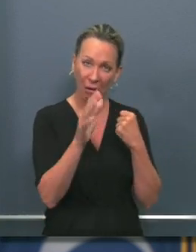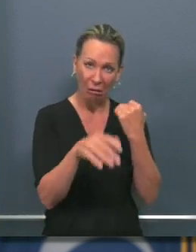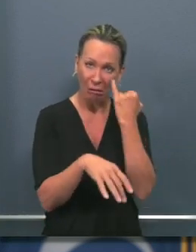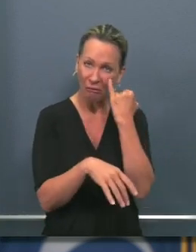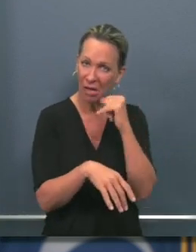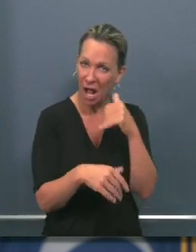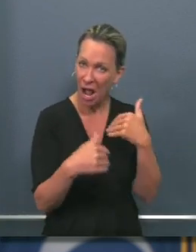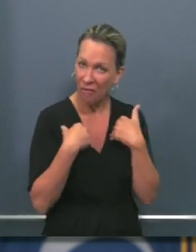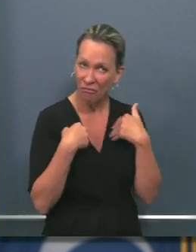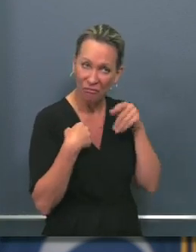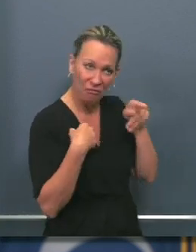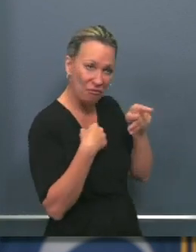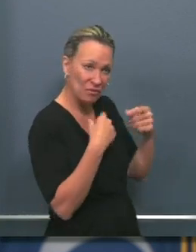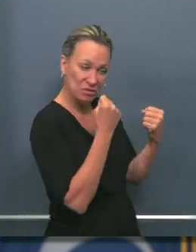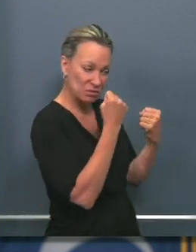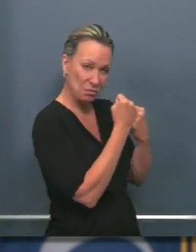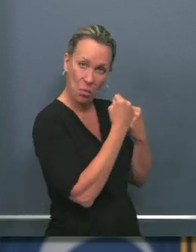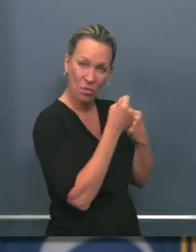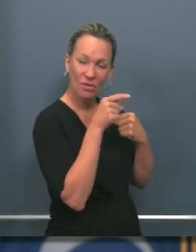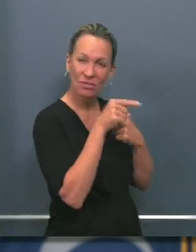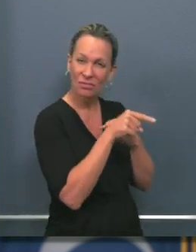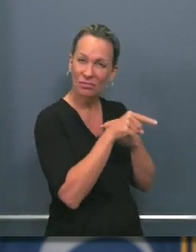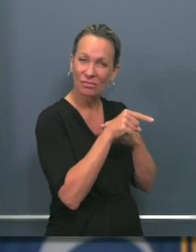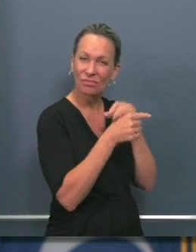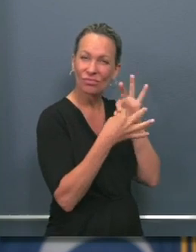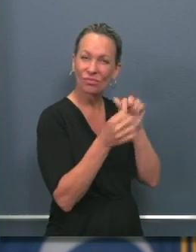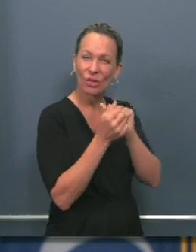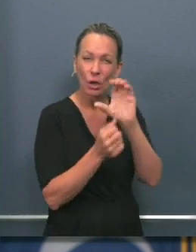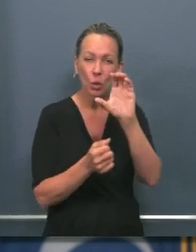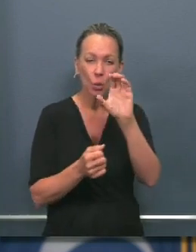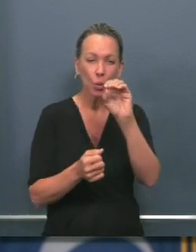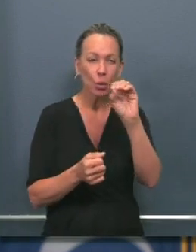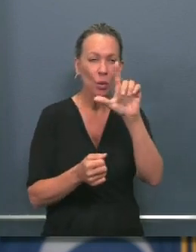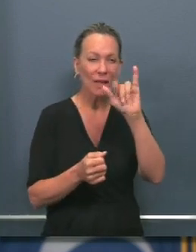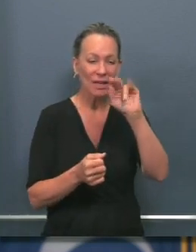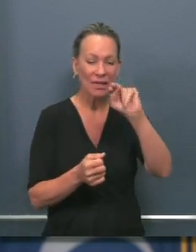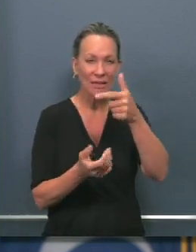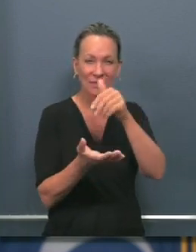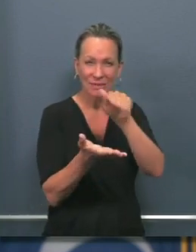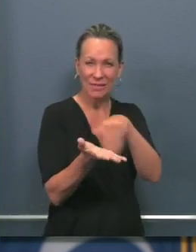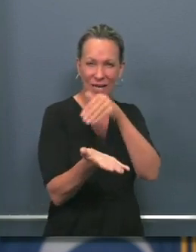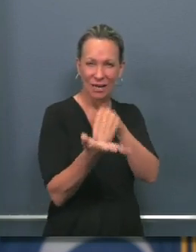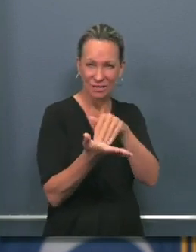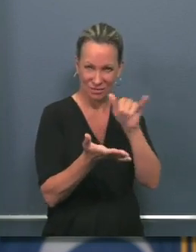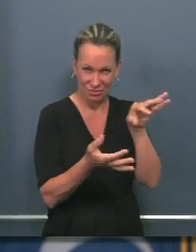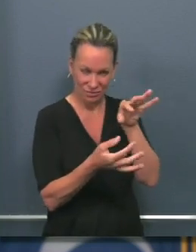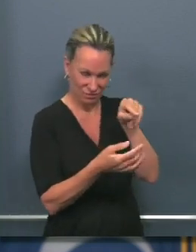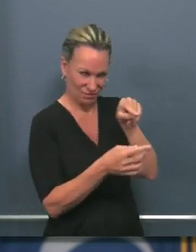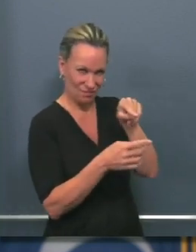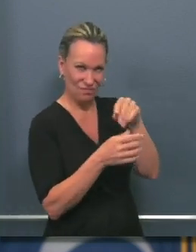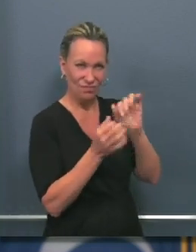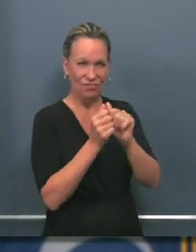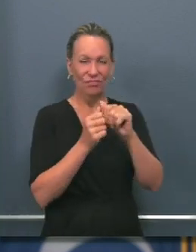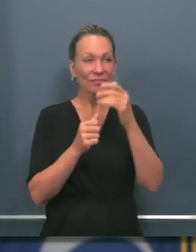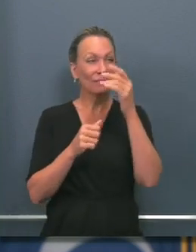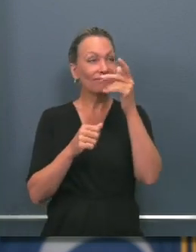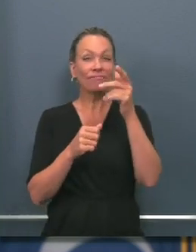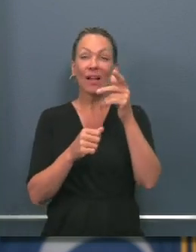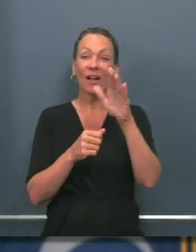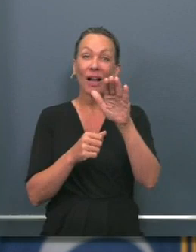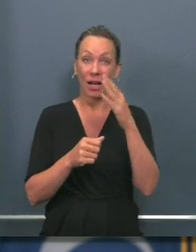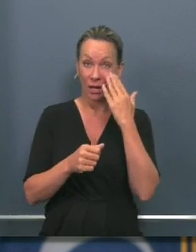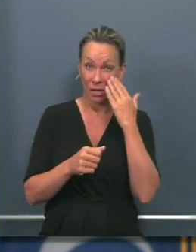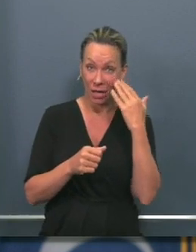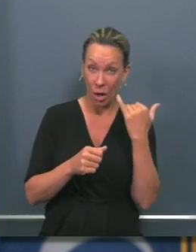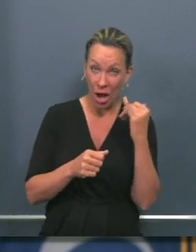to be open with, again, the appropriate modifications. We're now entering triple-digit temperatures in obviously parts of the Central Valley,